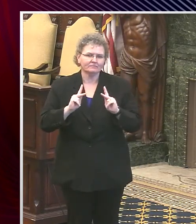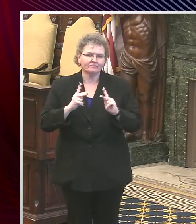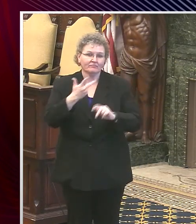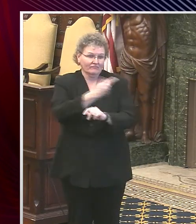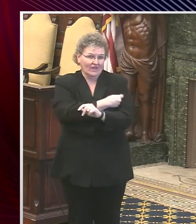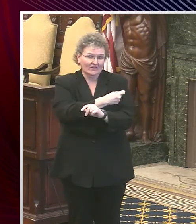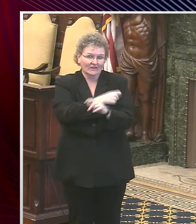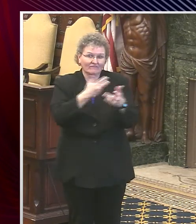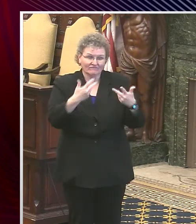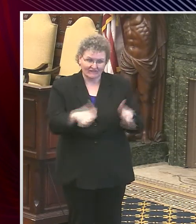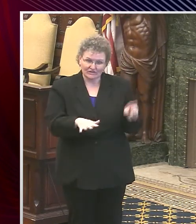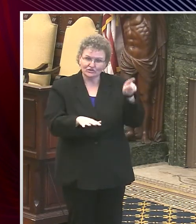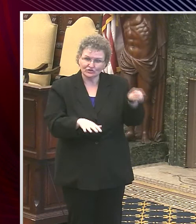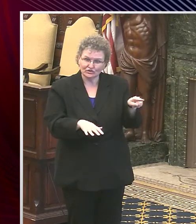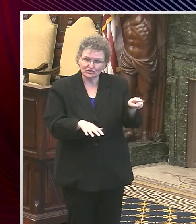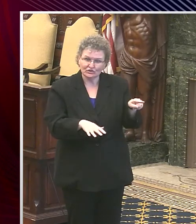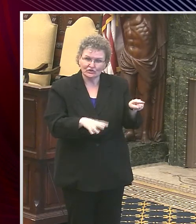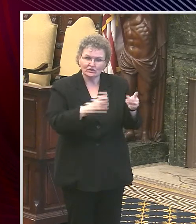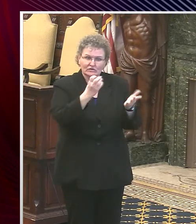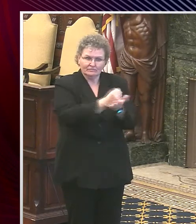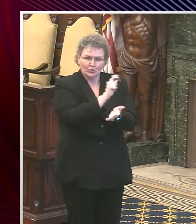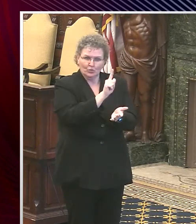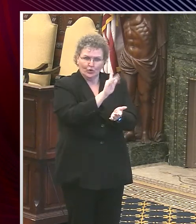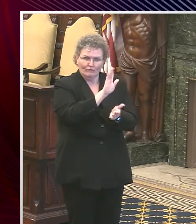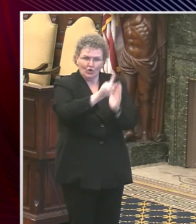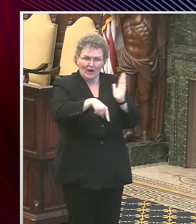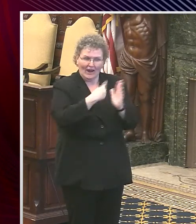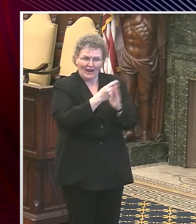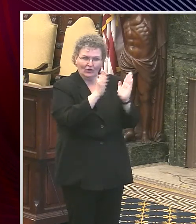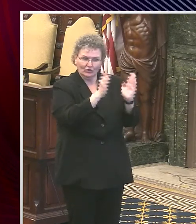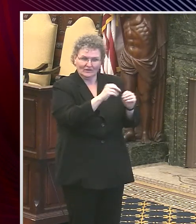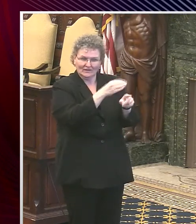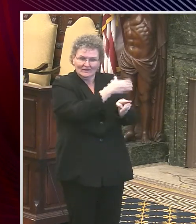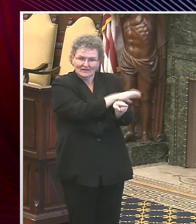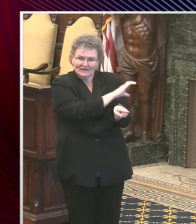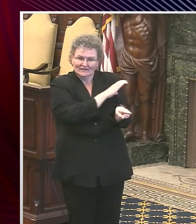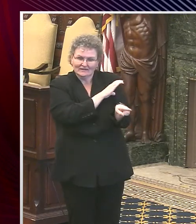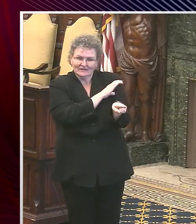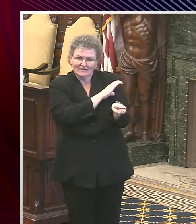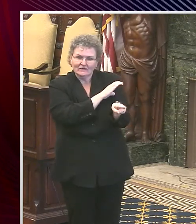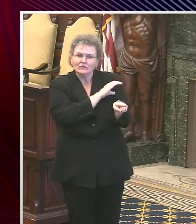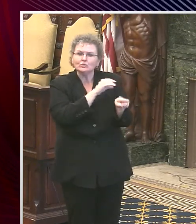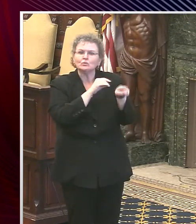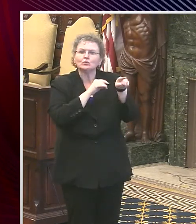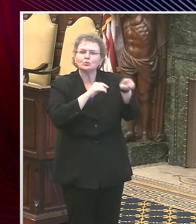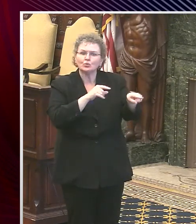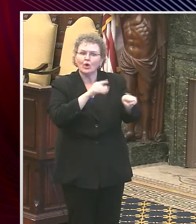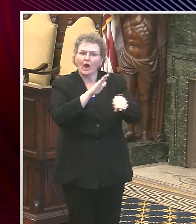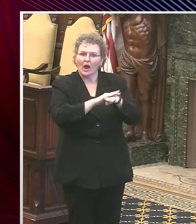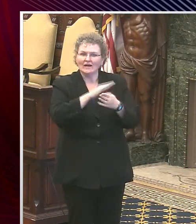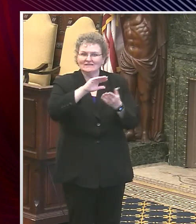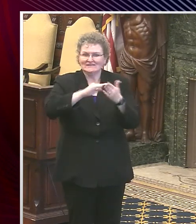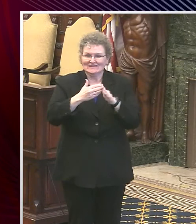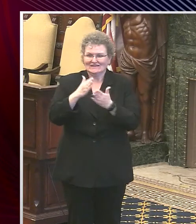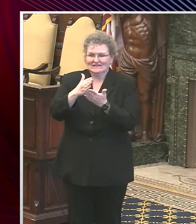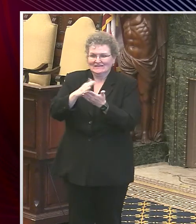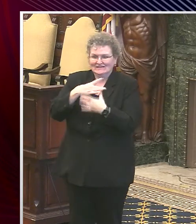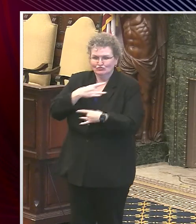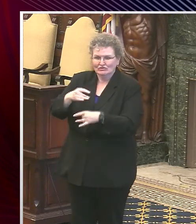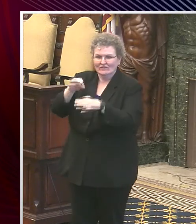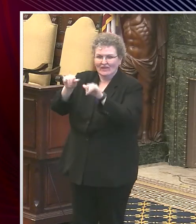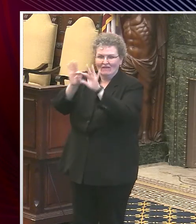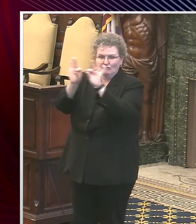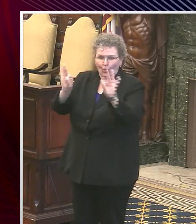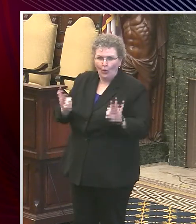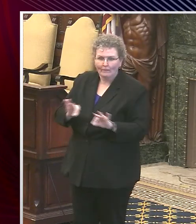vaccinated in that 24-hour clinic were already on the city's interest form? I mean, was there significant overlap, or was